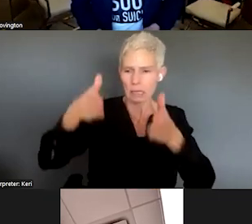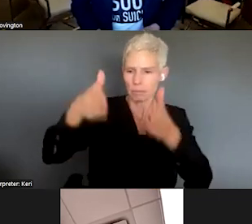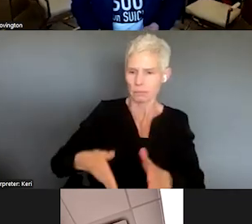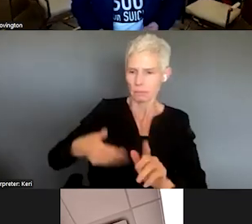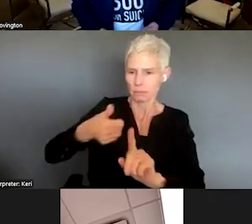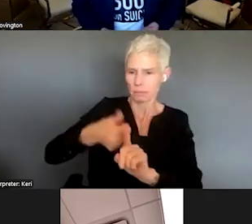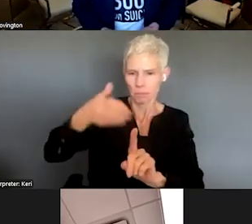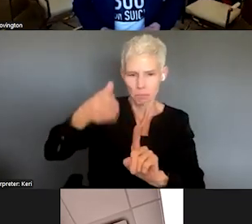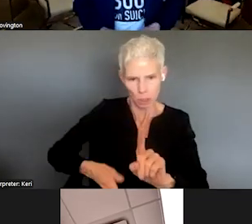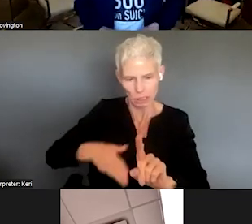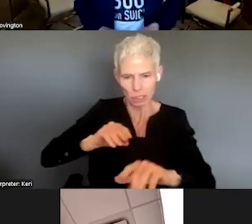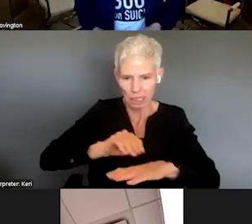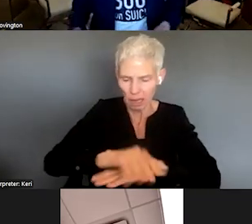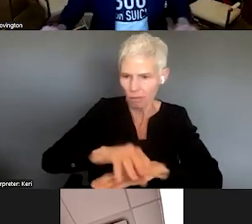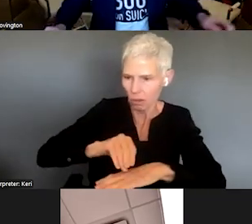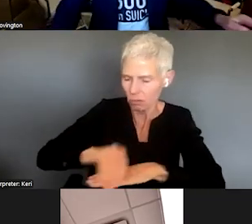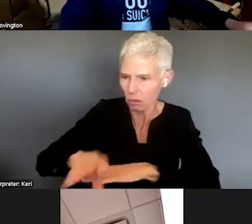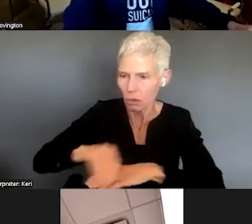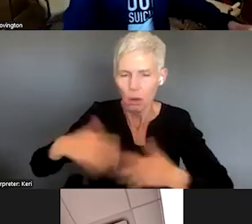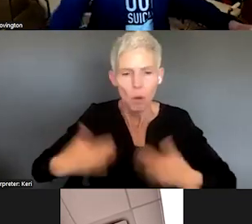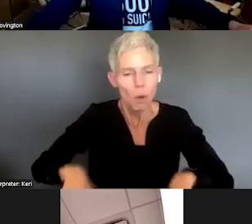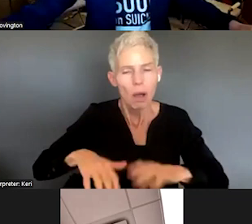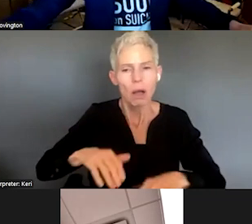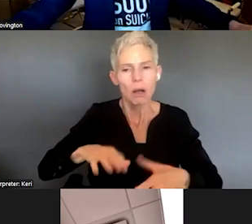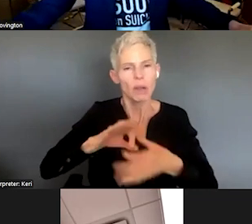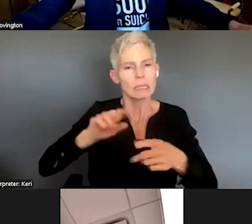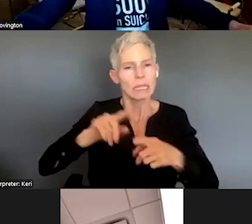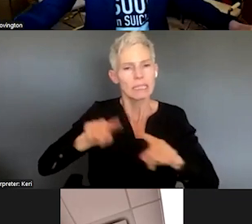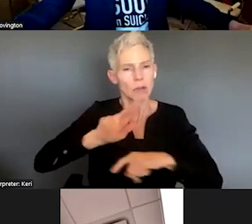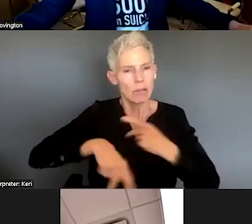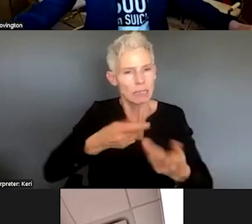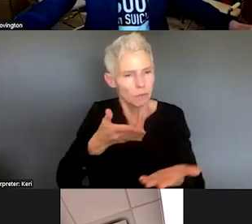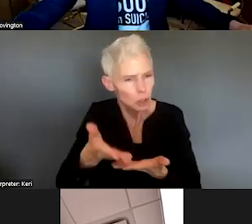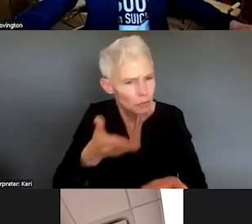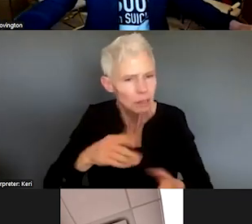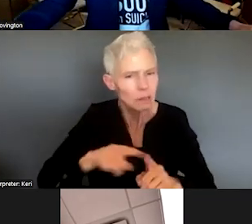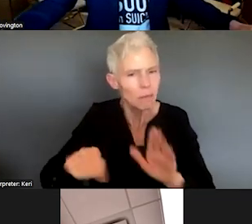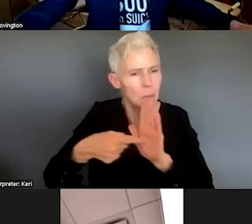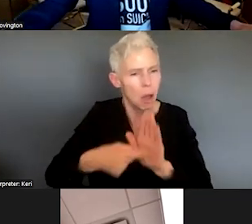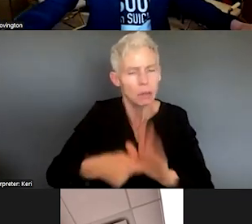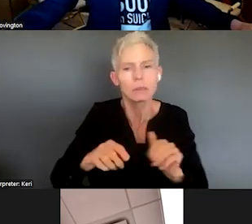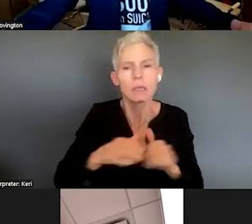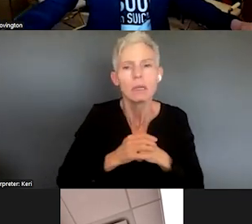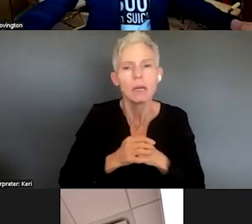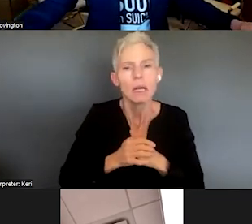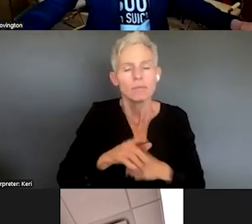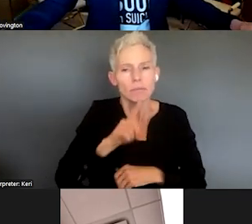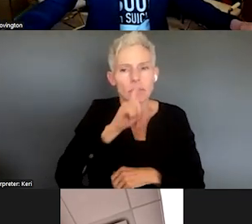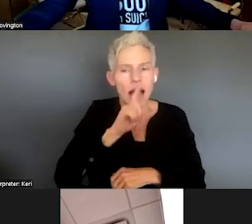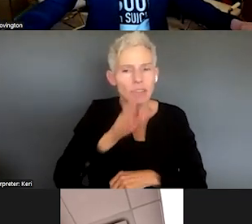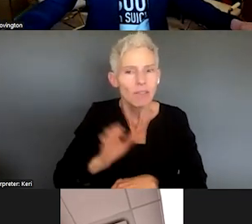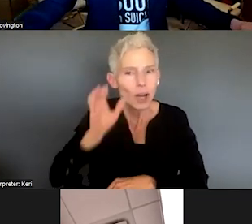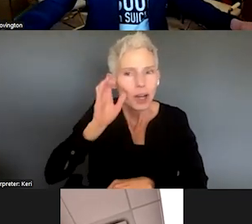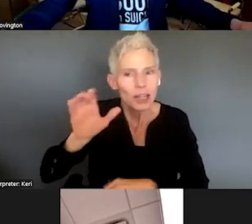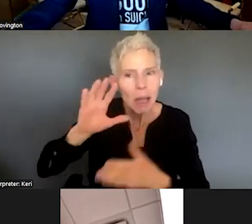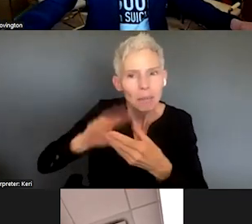of these models and these kinds of services. So I've not heard him talk before, so I was very glad